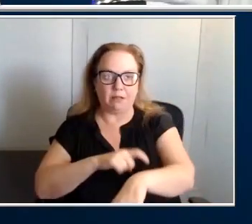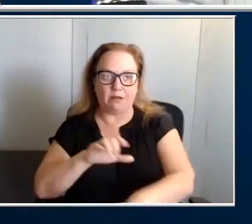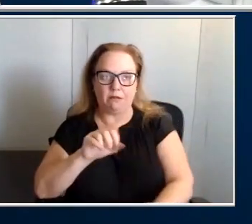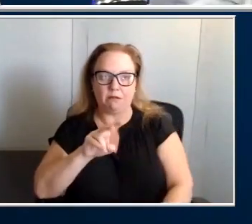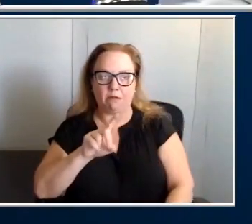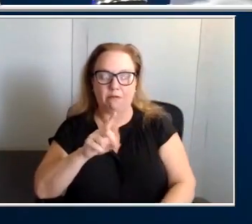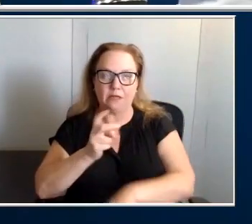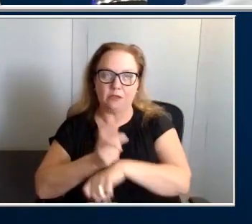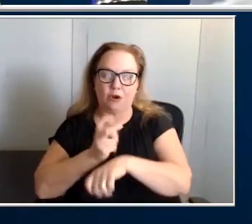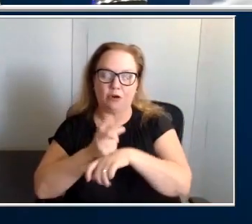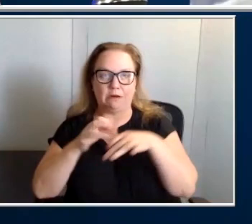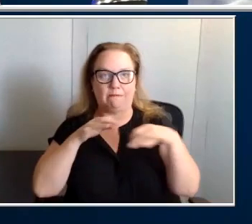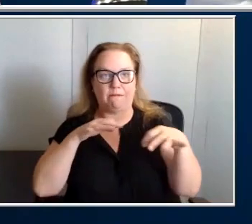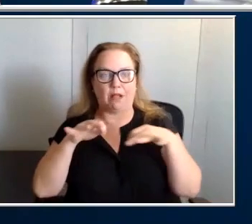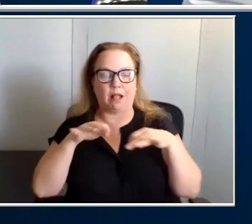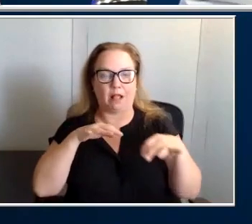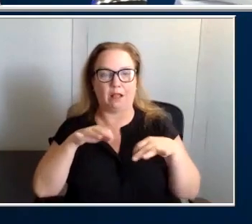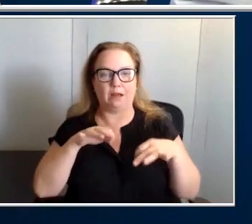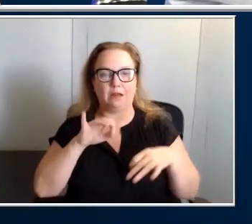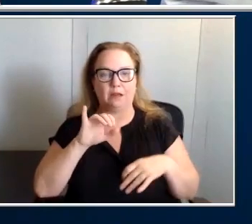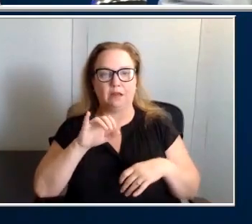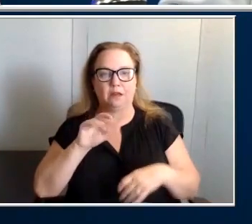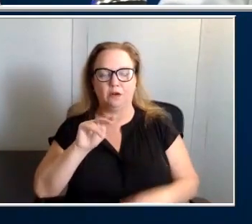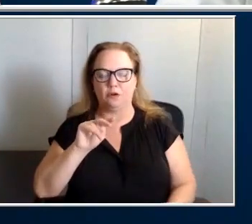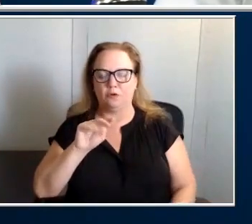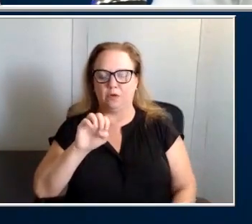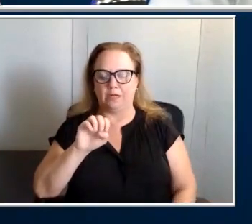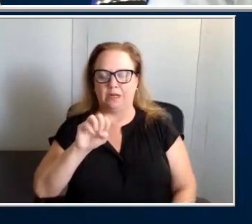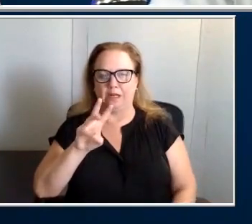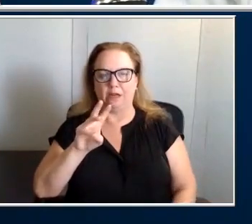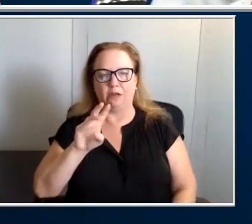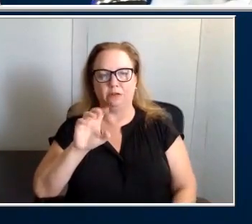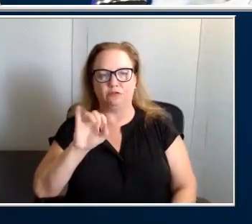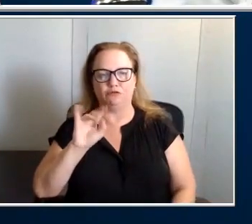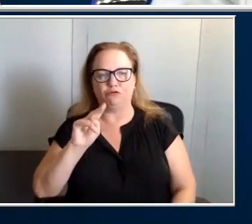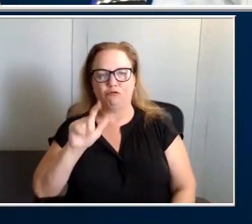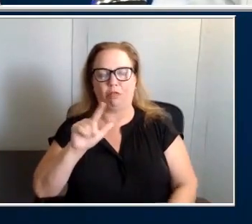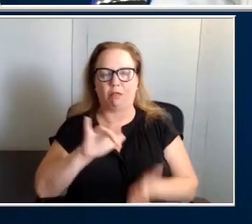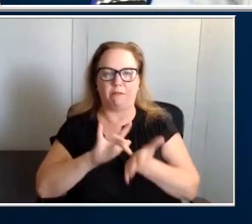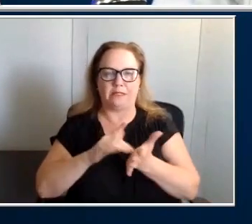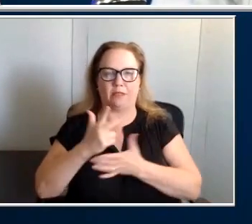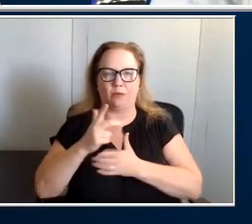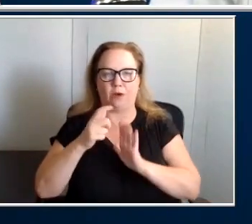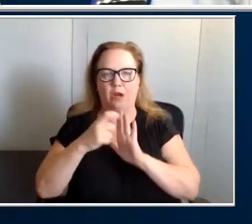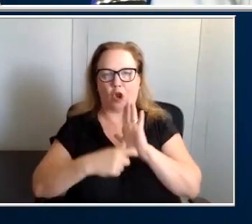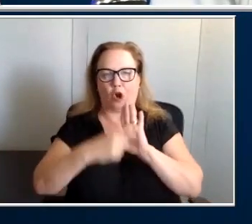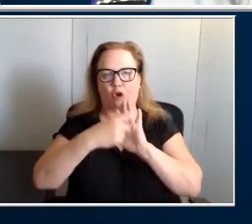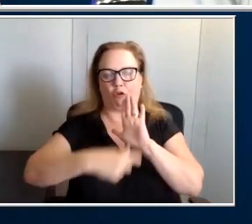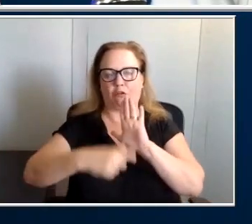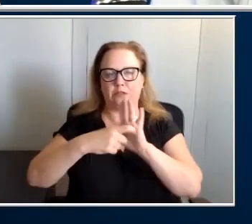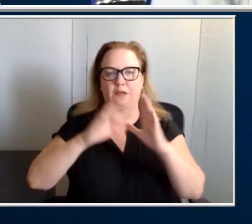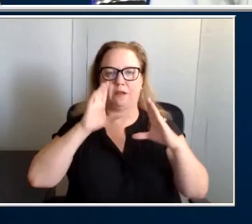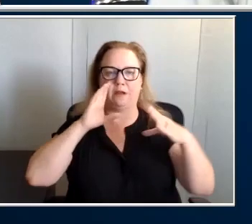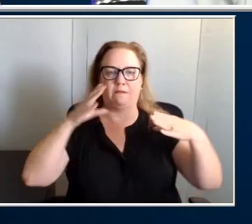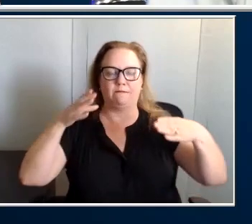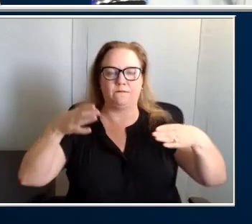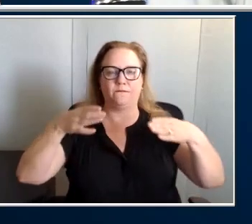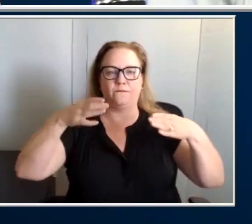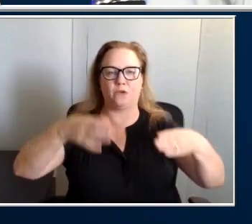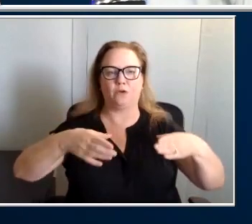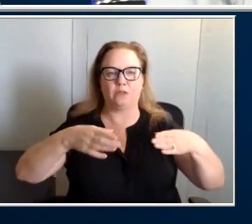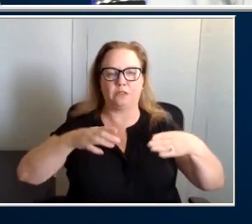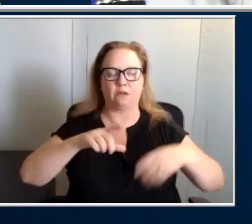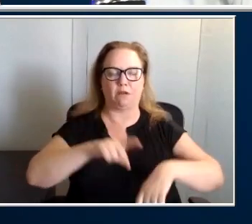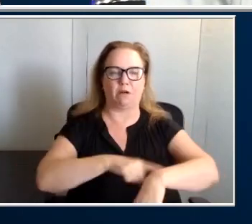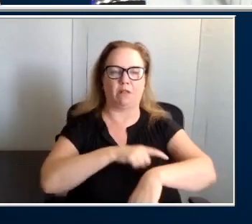it is. The New England Journal of Medicine last week had 3 different articles around, sort of focused around, one very specifically focused on long COVID and